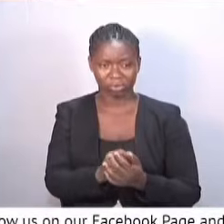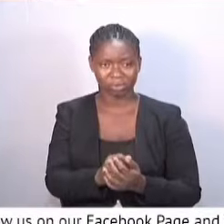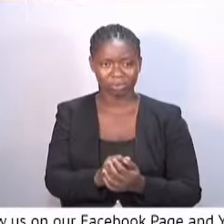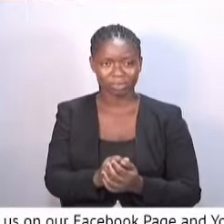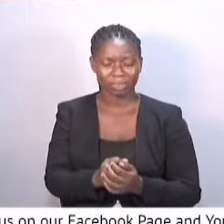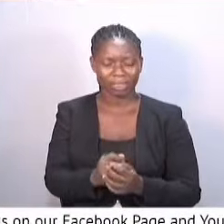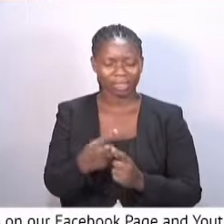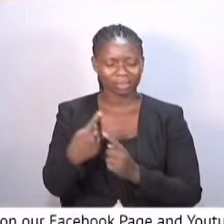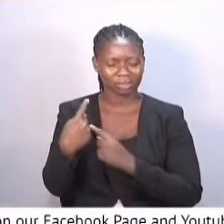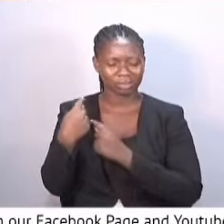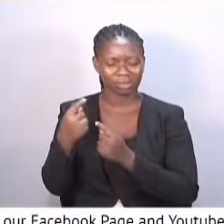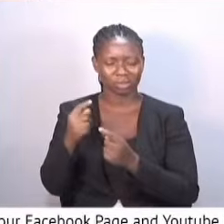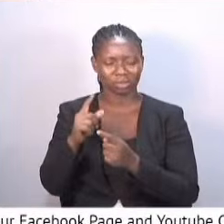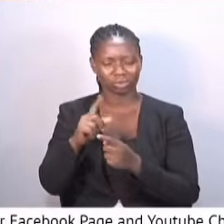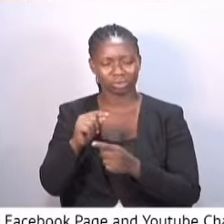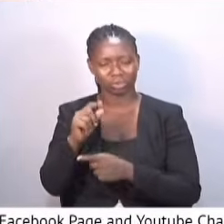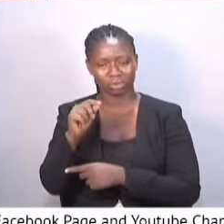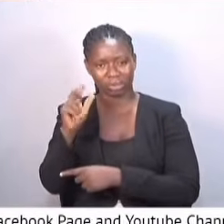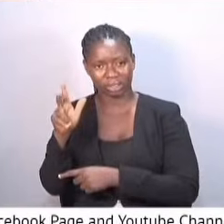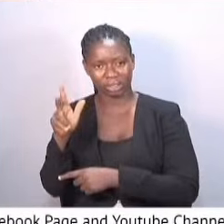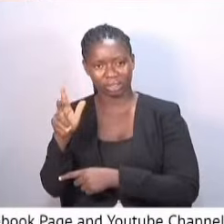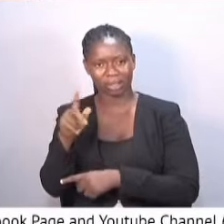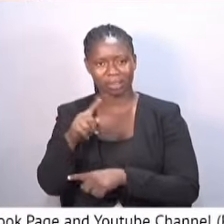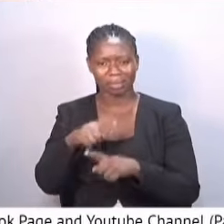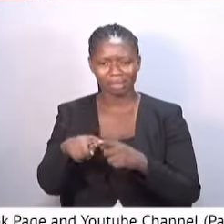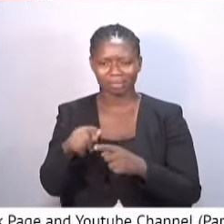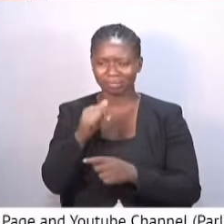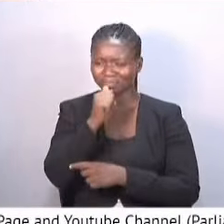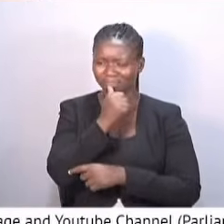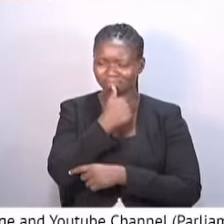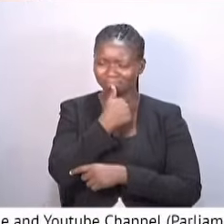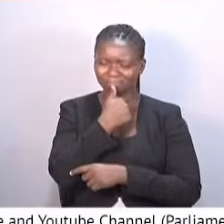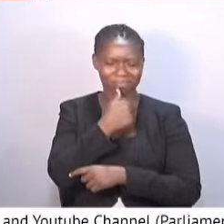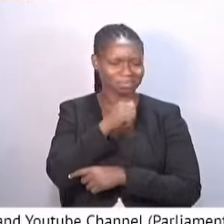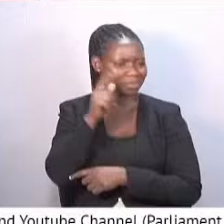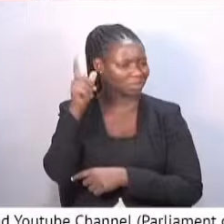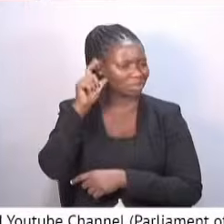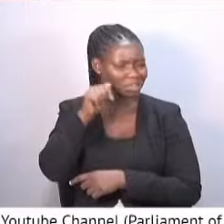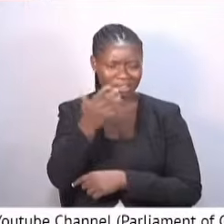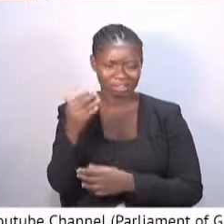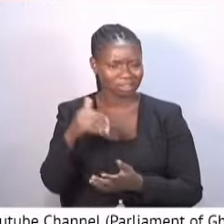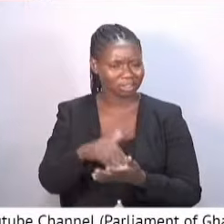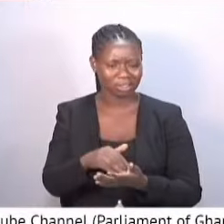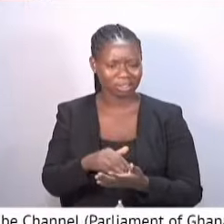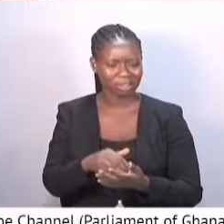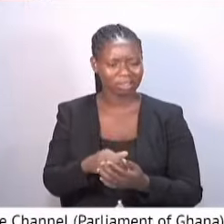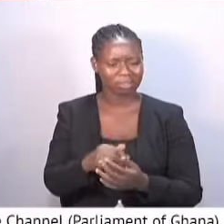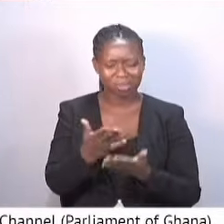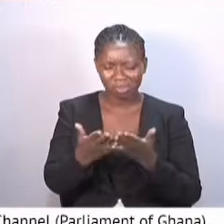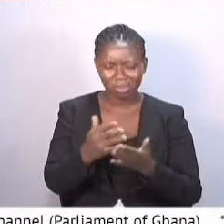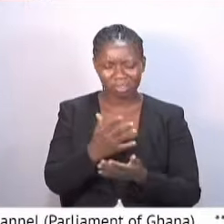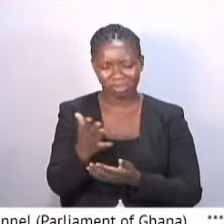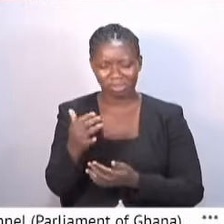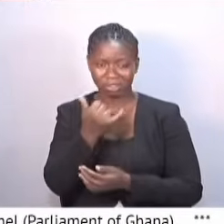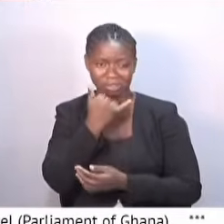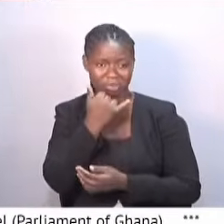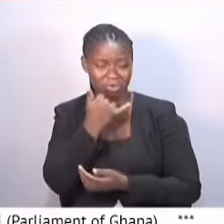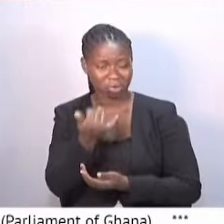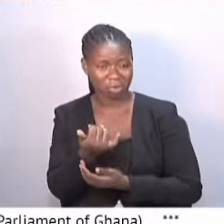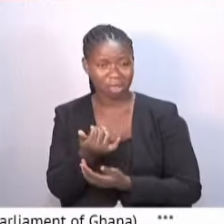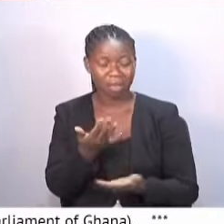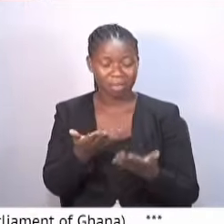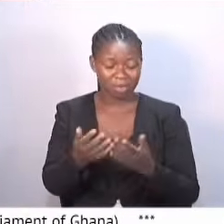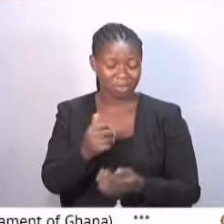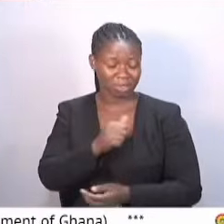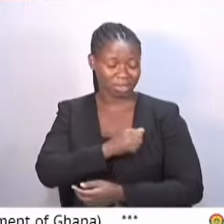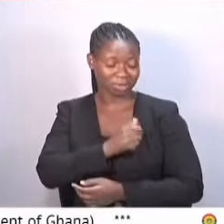progress right from 2023. Then suddenly it's silence. There must be something wrong. Is it the case that